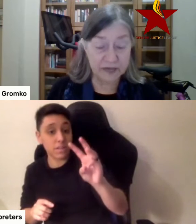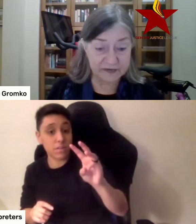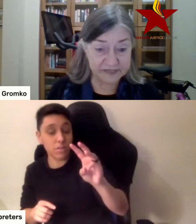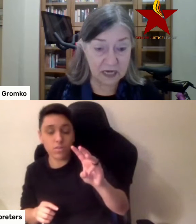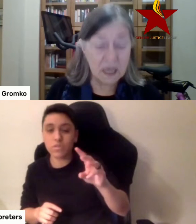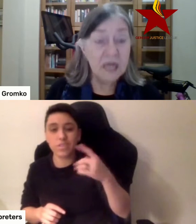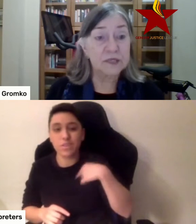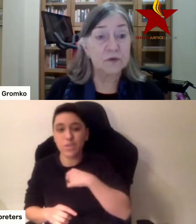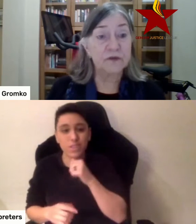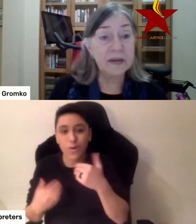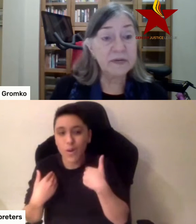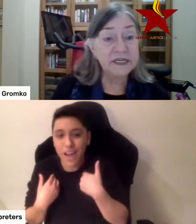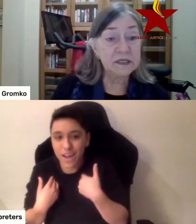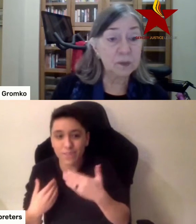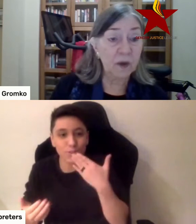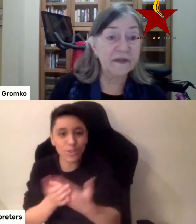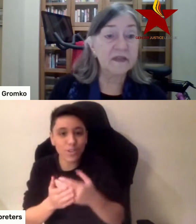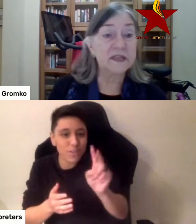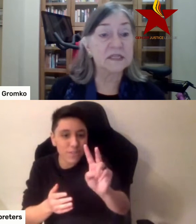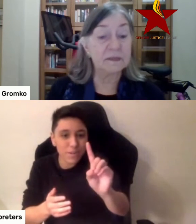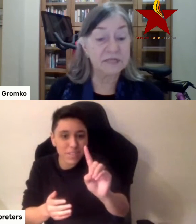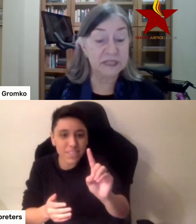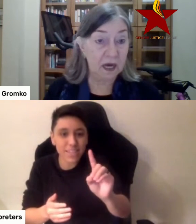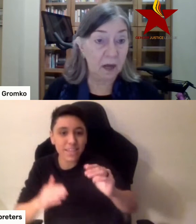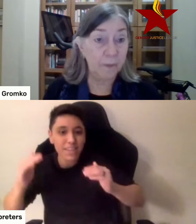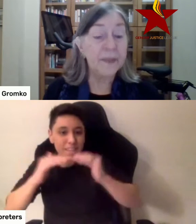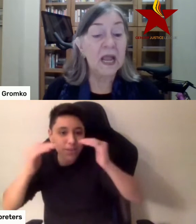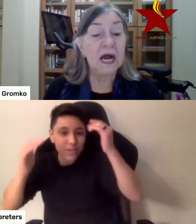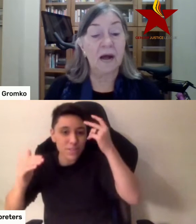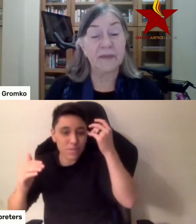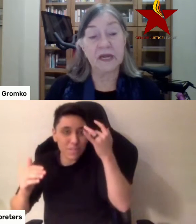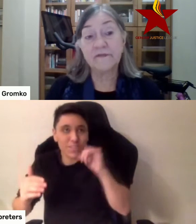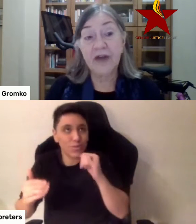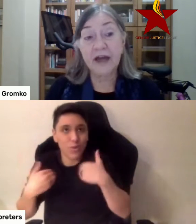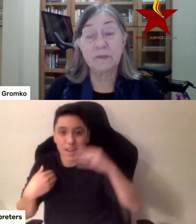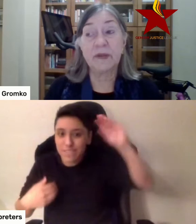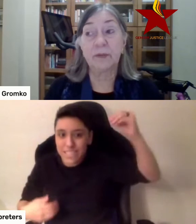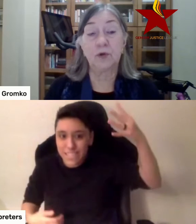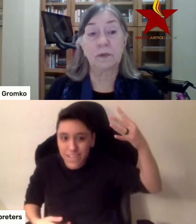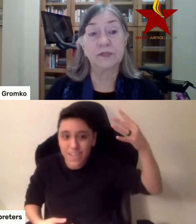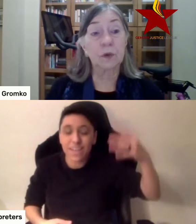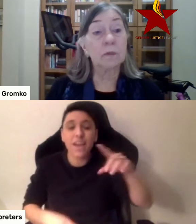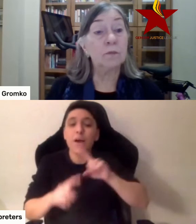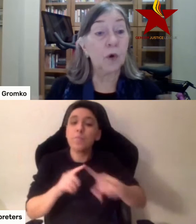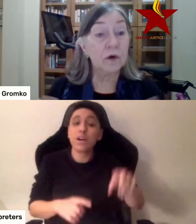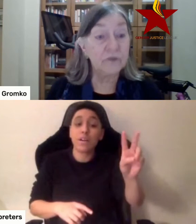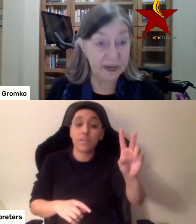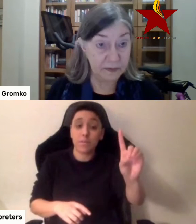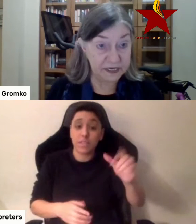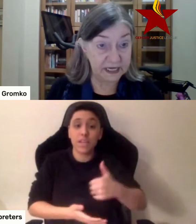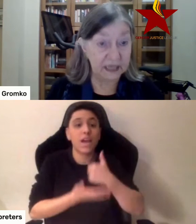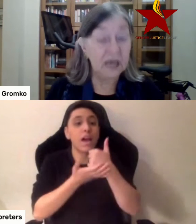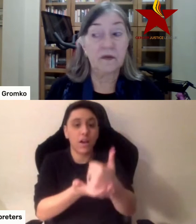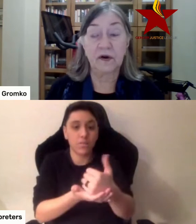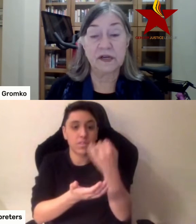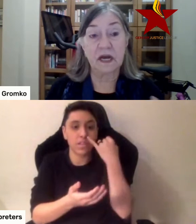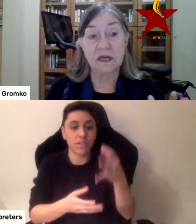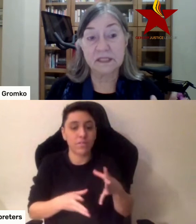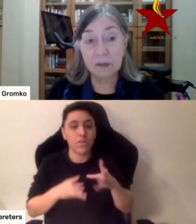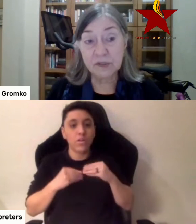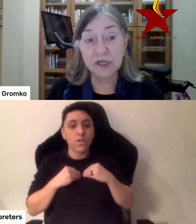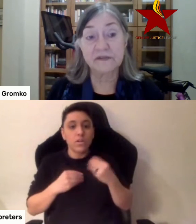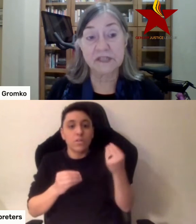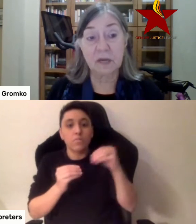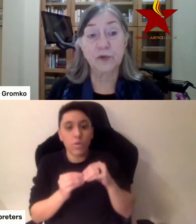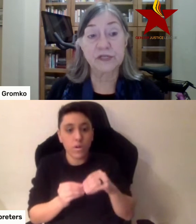levels. We don't have sun. So vitamin D is one thing that seems to help. And in fact, in people who absorb more vitamin D, there is